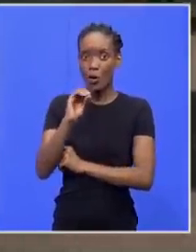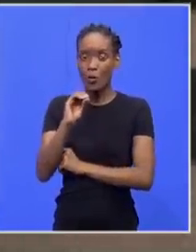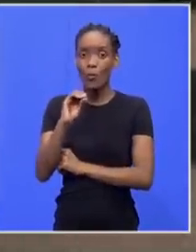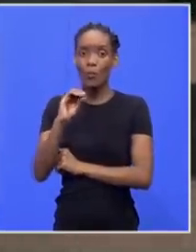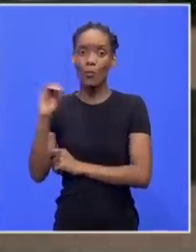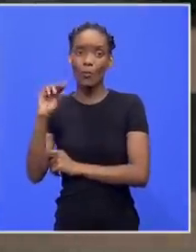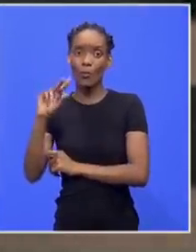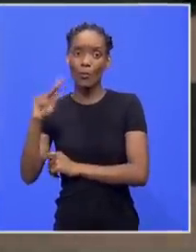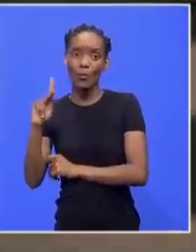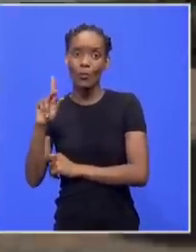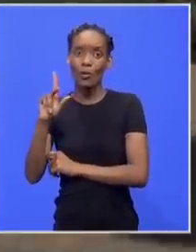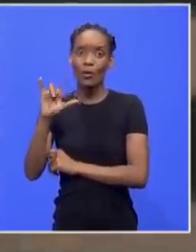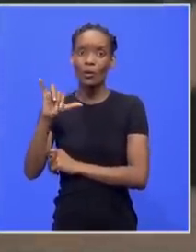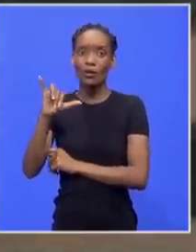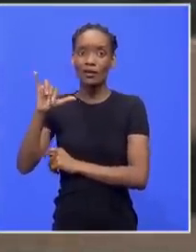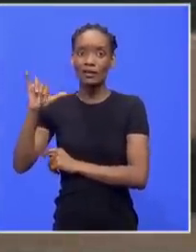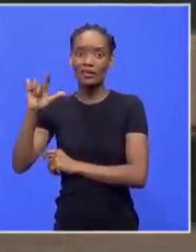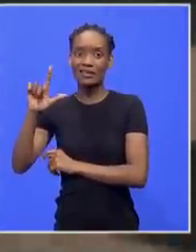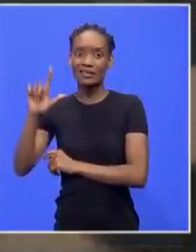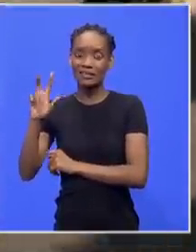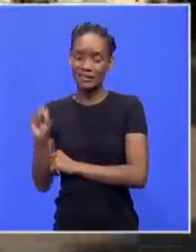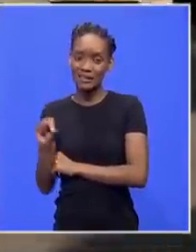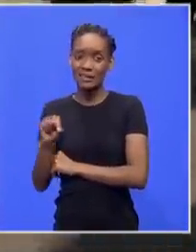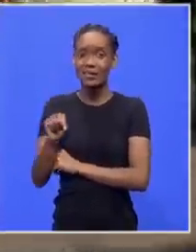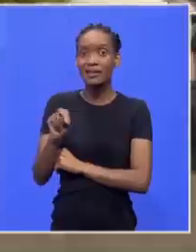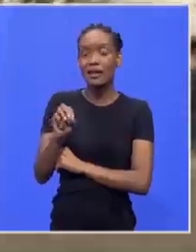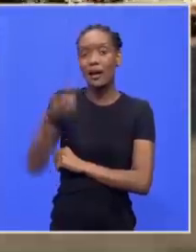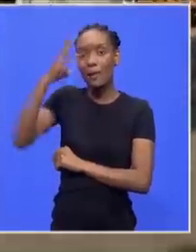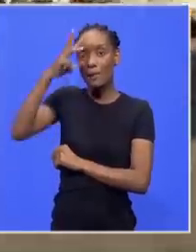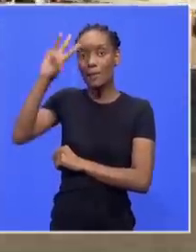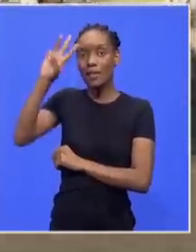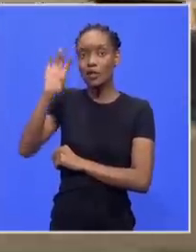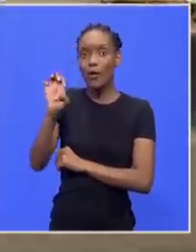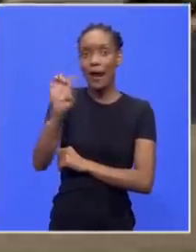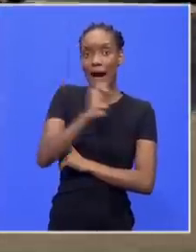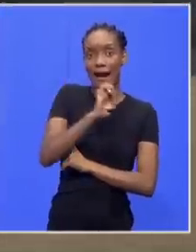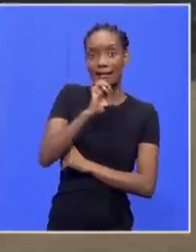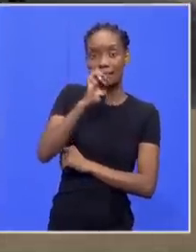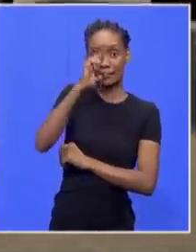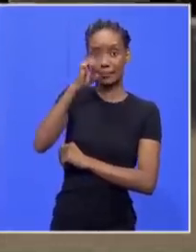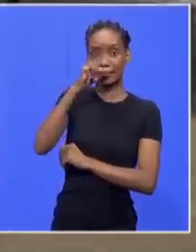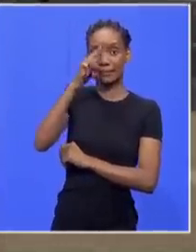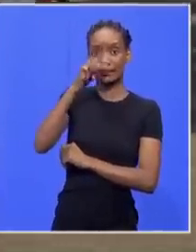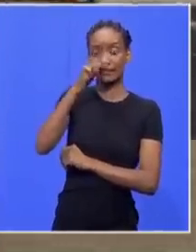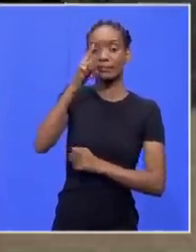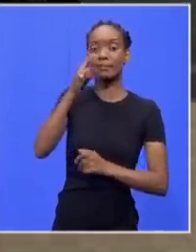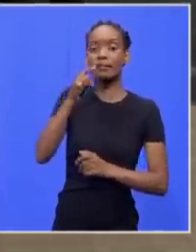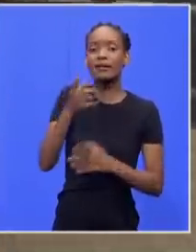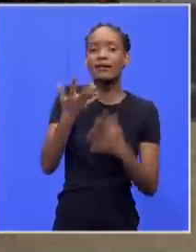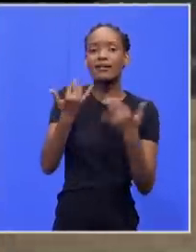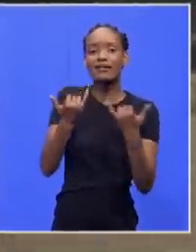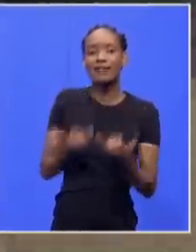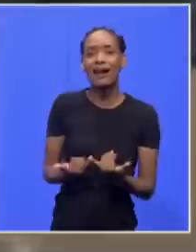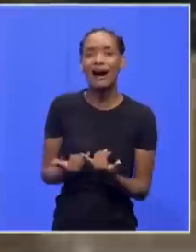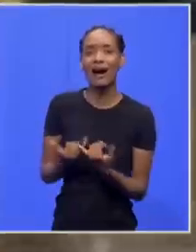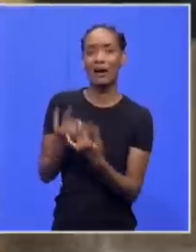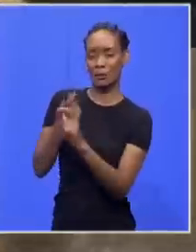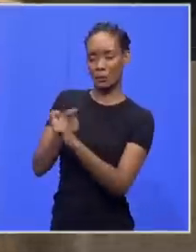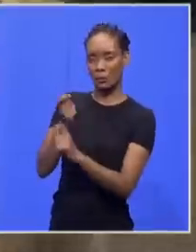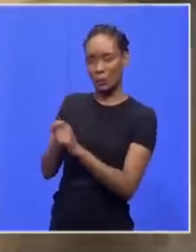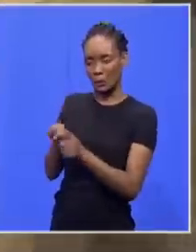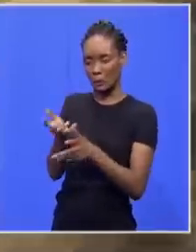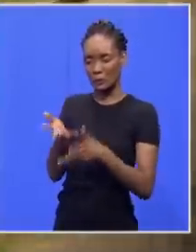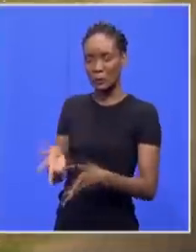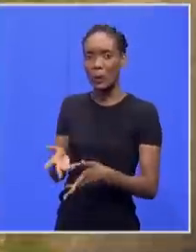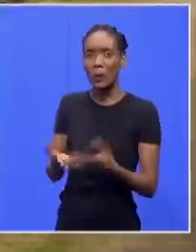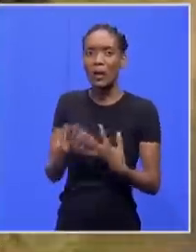East. It's one of those areas where people would say it's where the rich reside. So many of them saying that the value